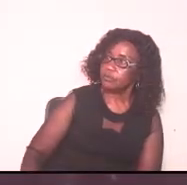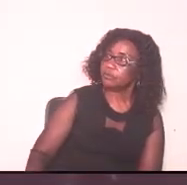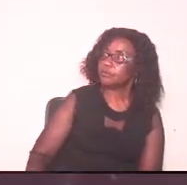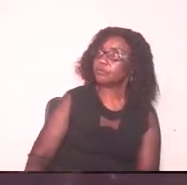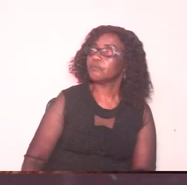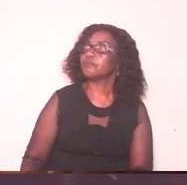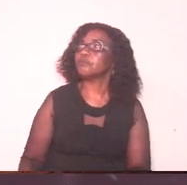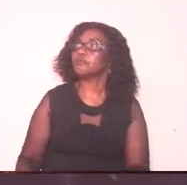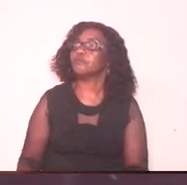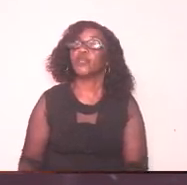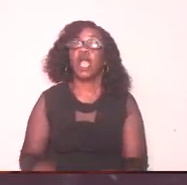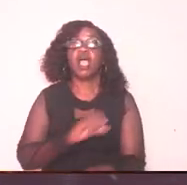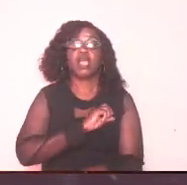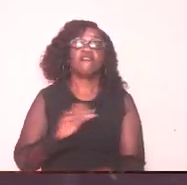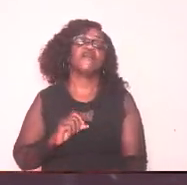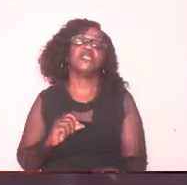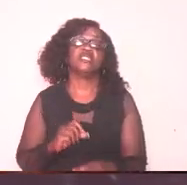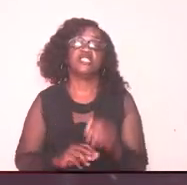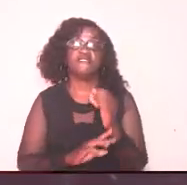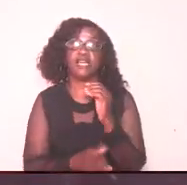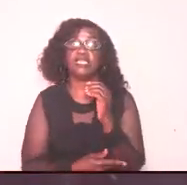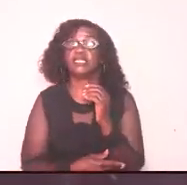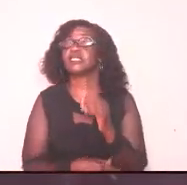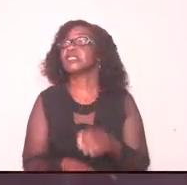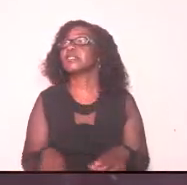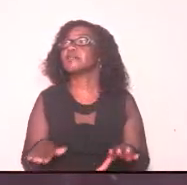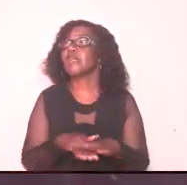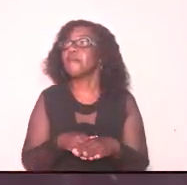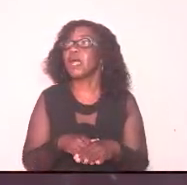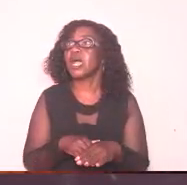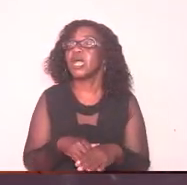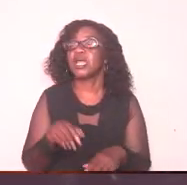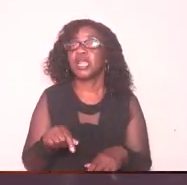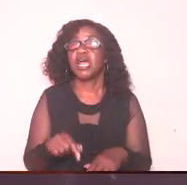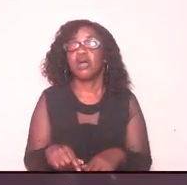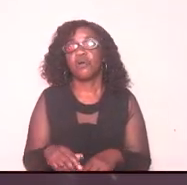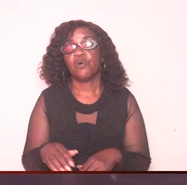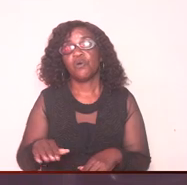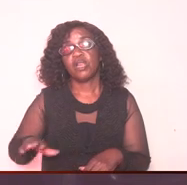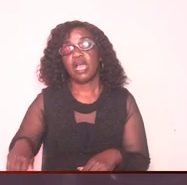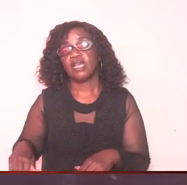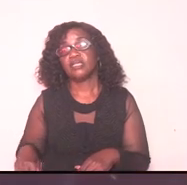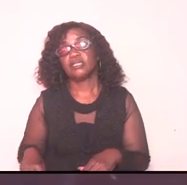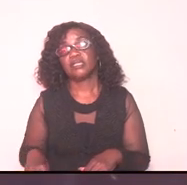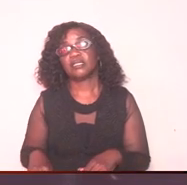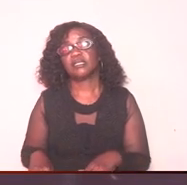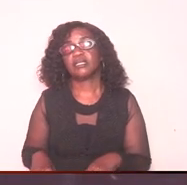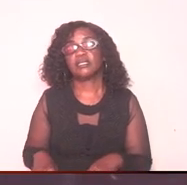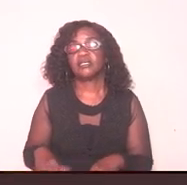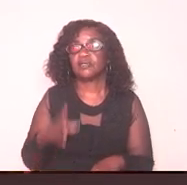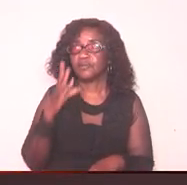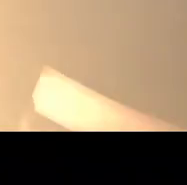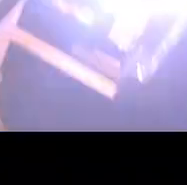That was the government whip making her case. We will now hear from the last speaker to close this entire